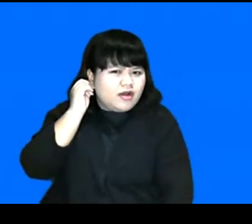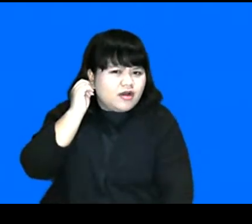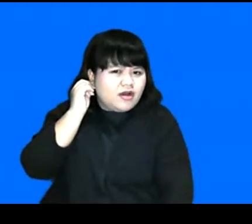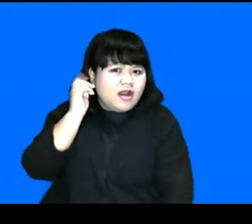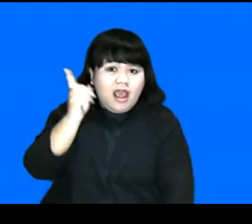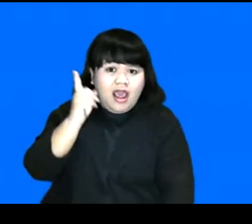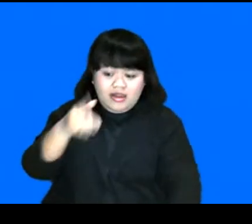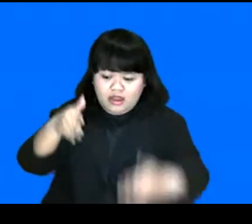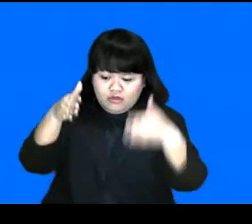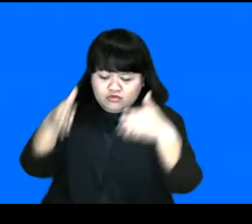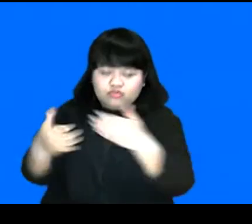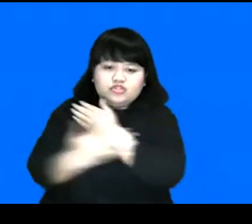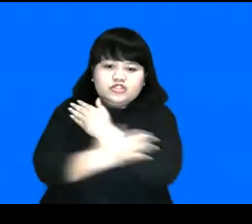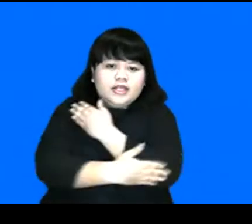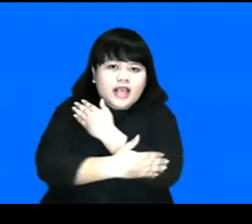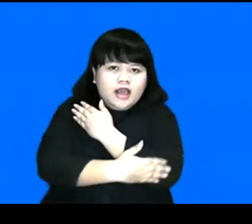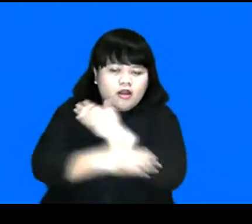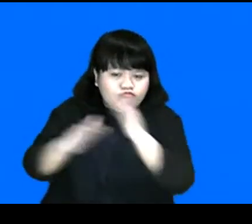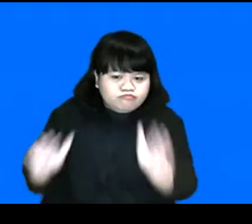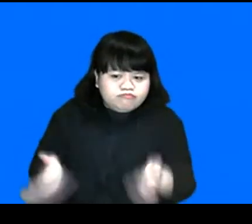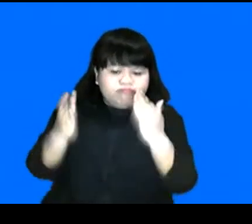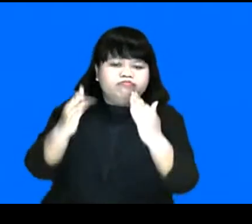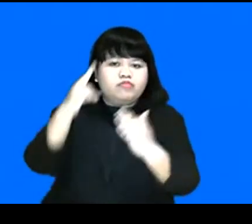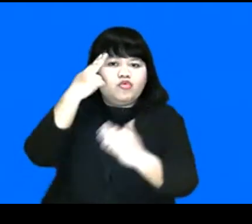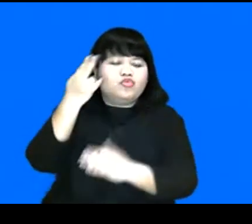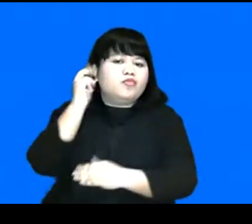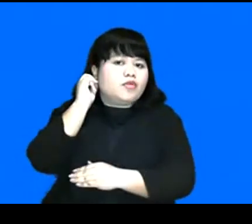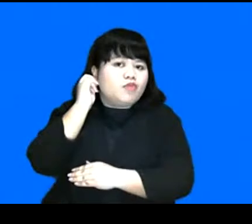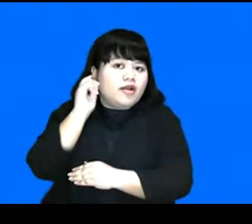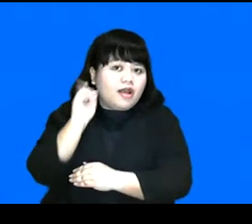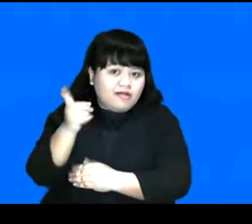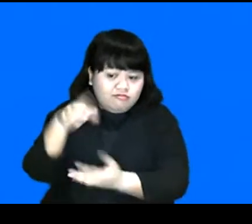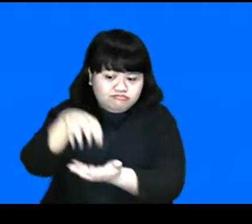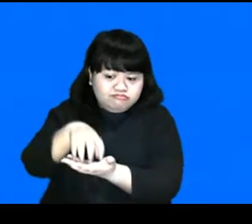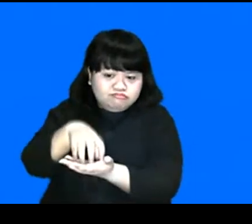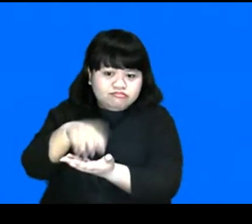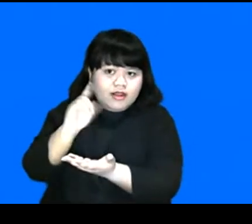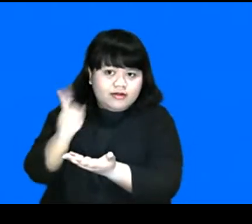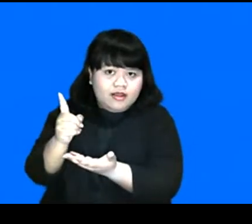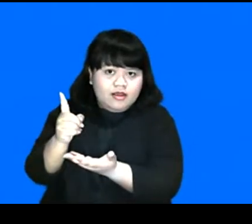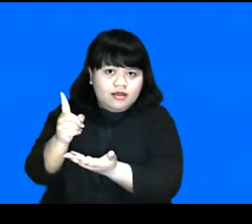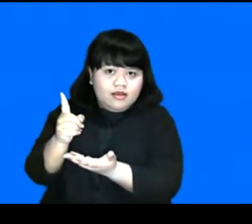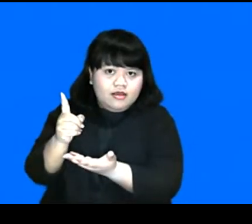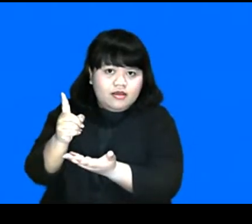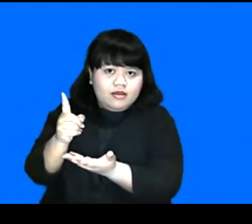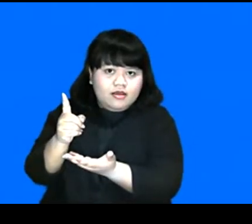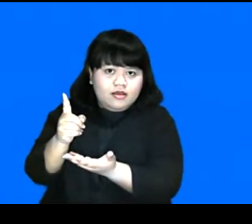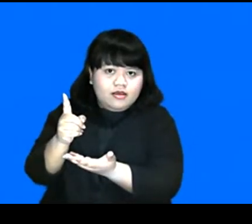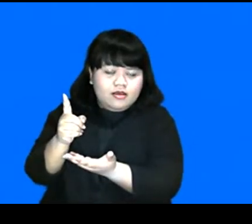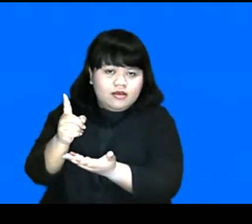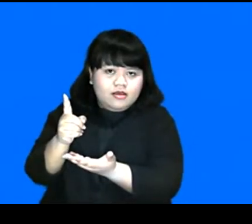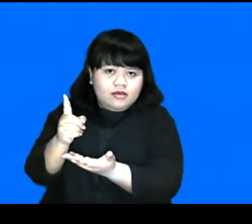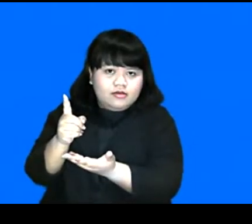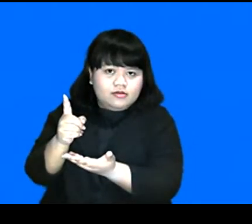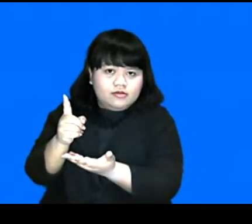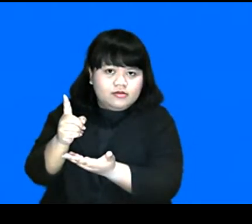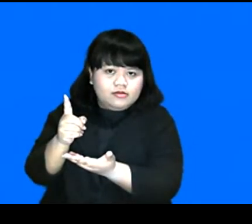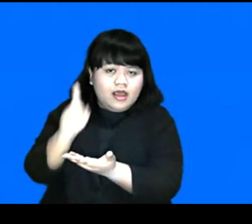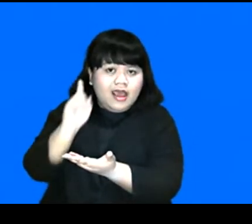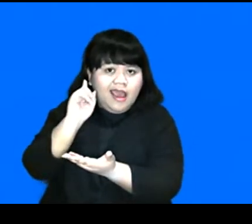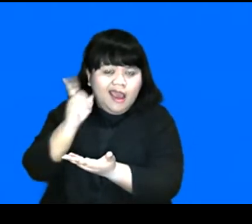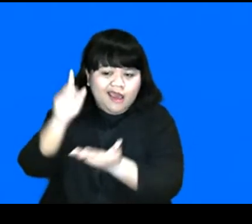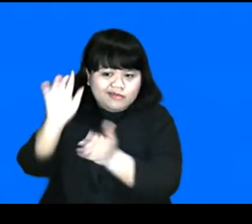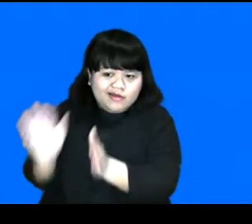Any country that stands up for, stands with its women? And not just